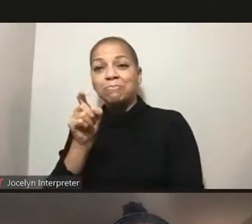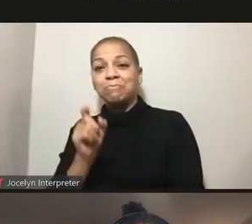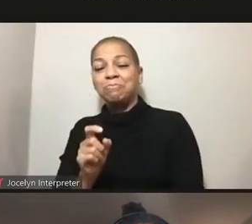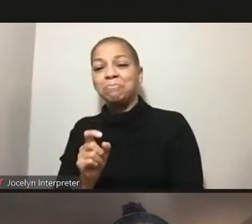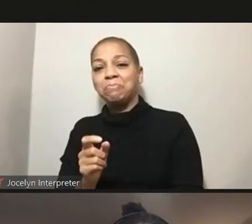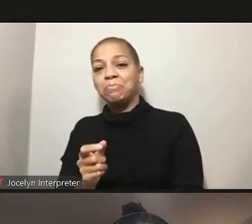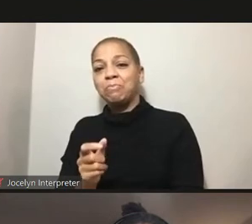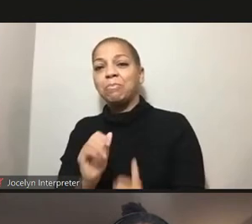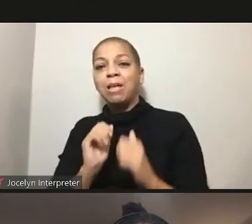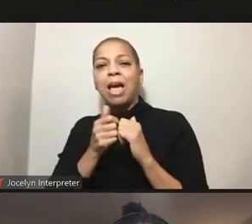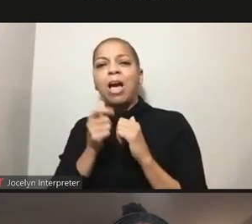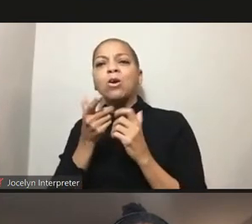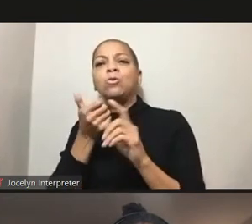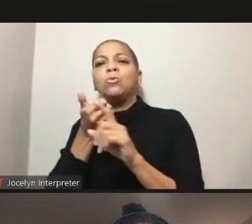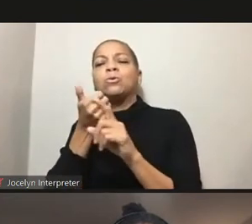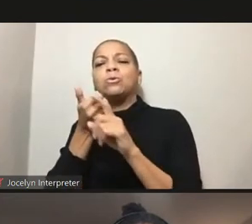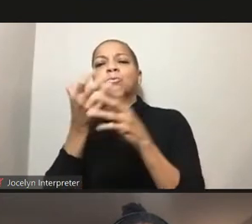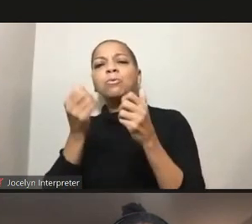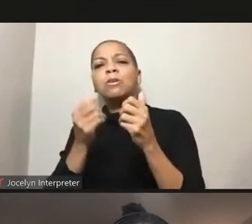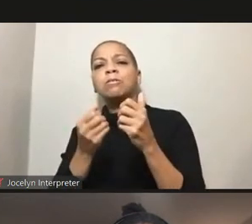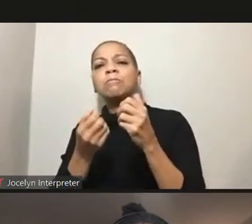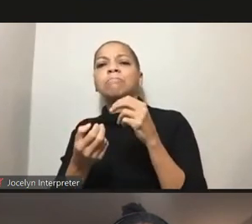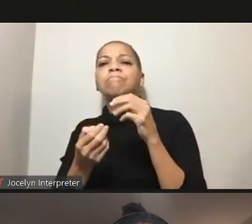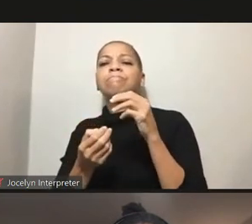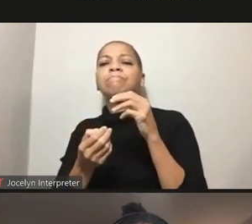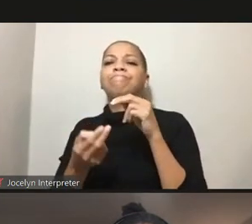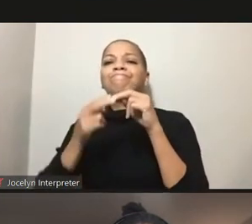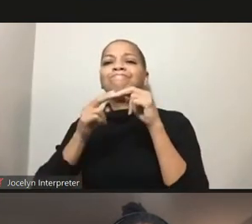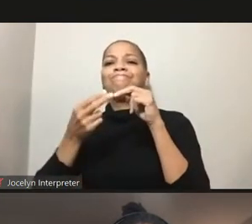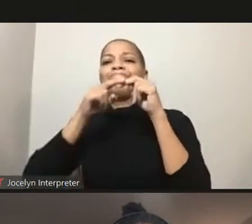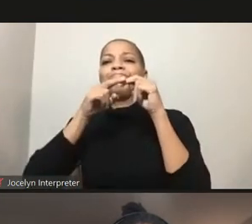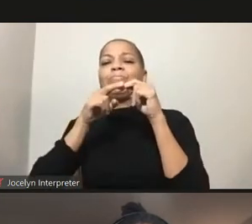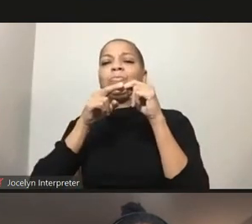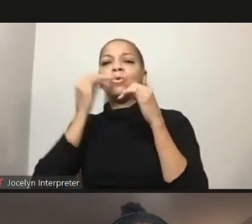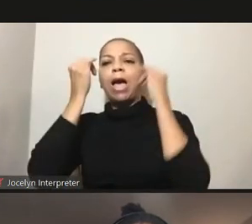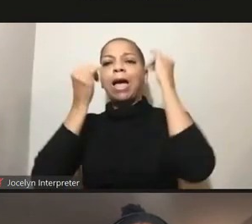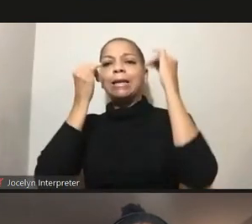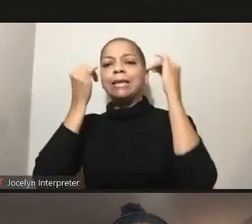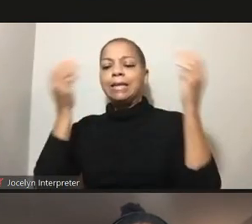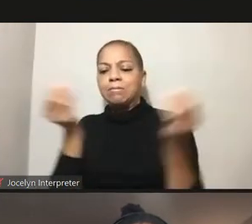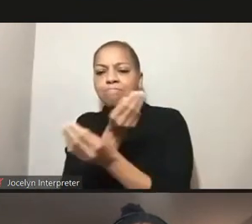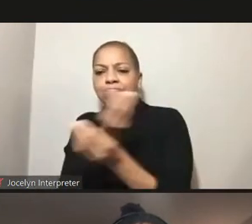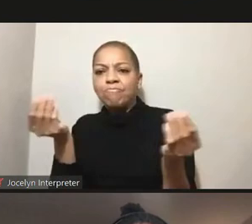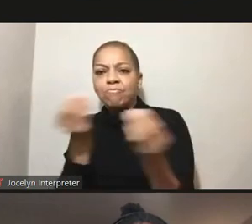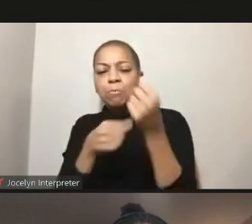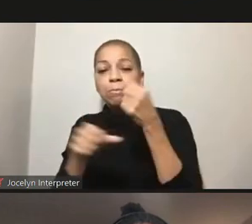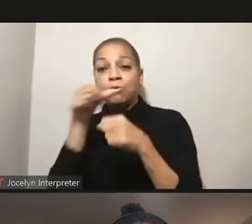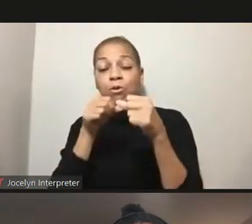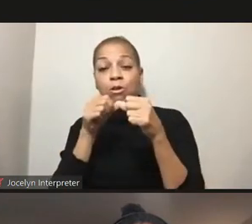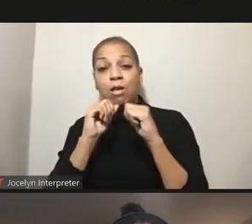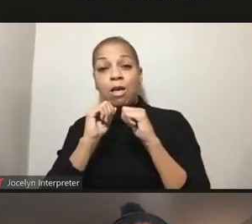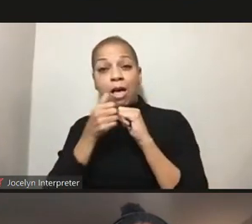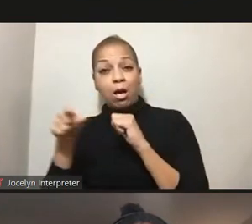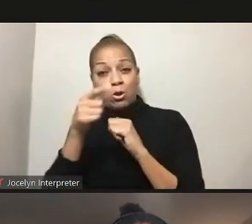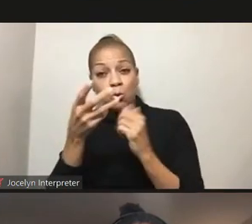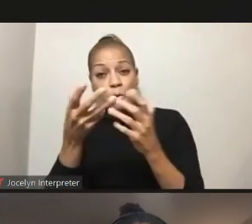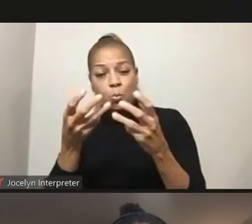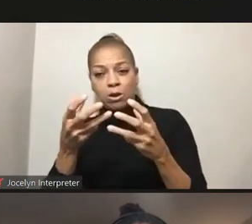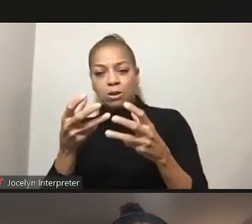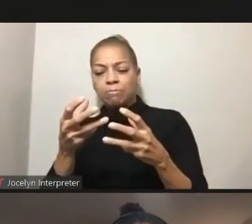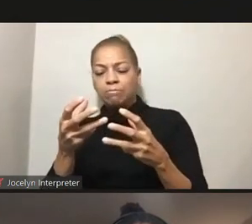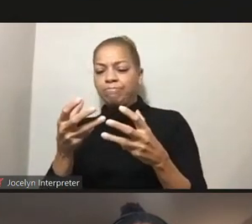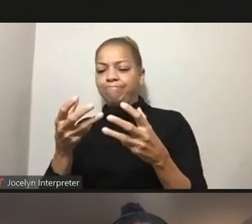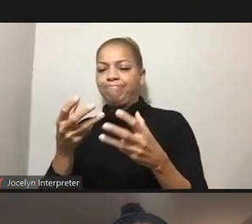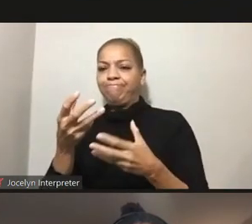And how do you want to build on the ideas from one another? How do you want to take in both